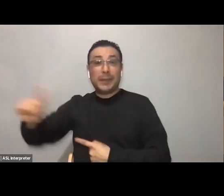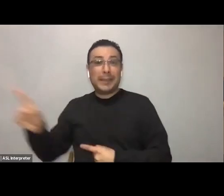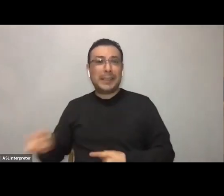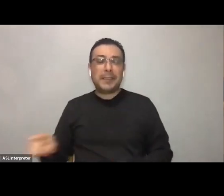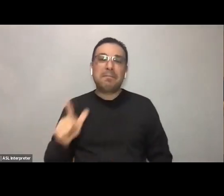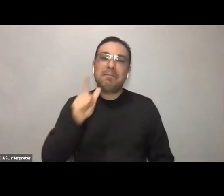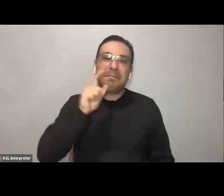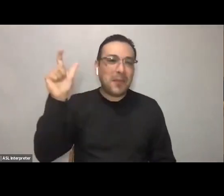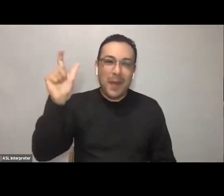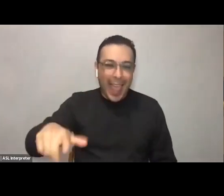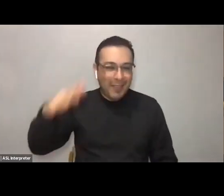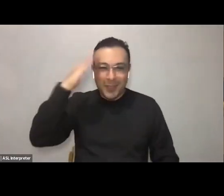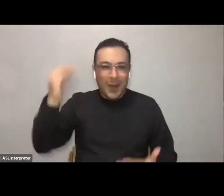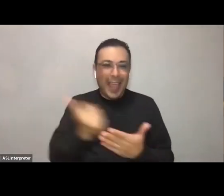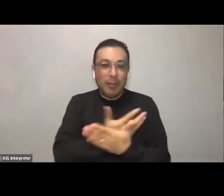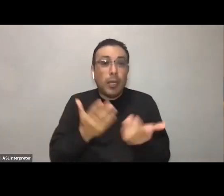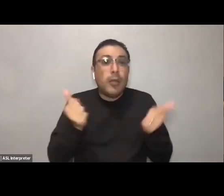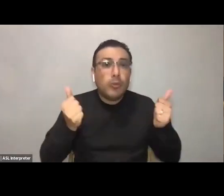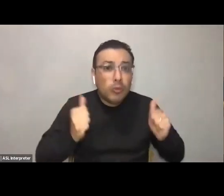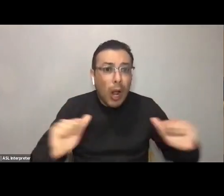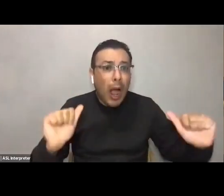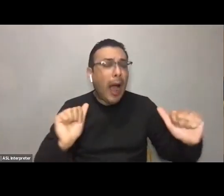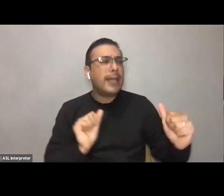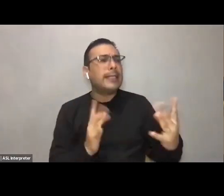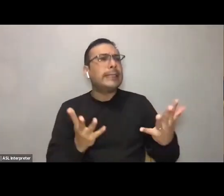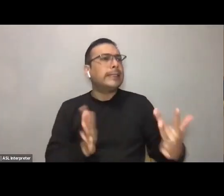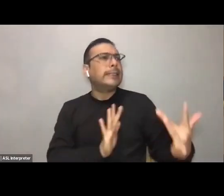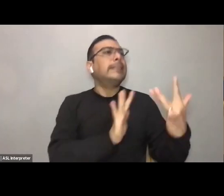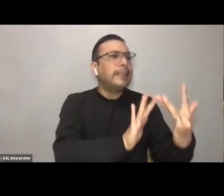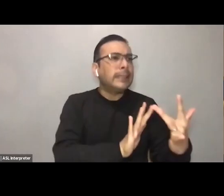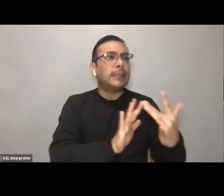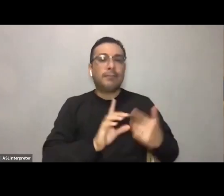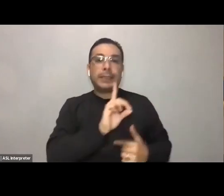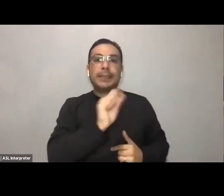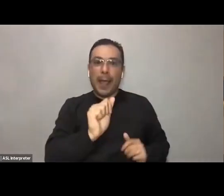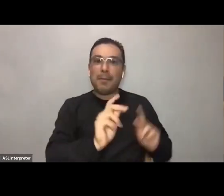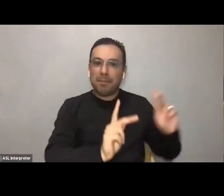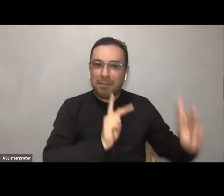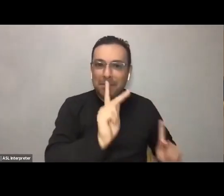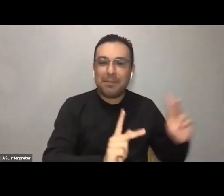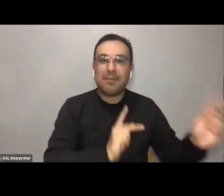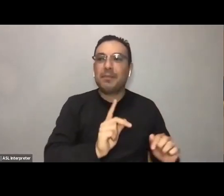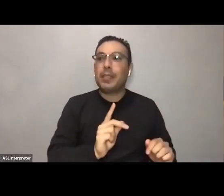disabled audience members, try to get new disabled audience members. You're going to hear from